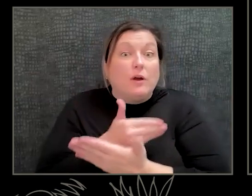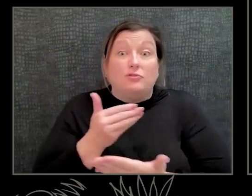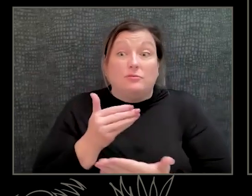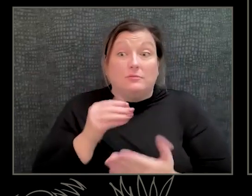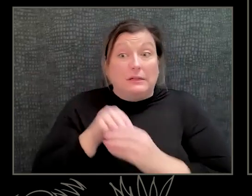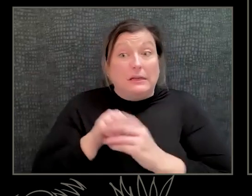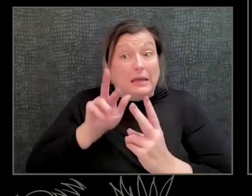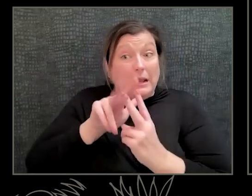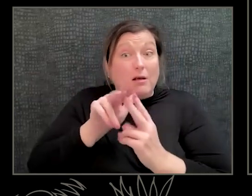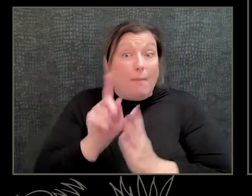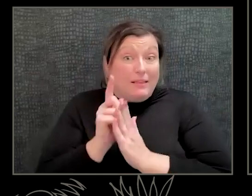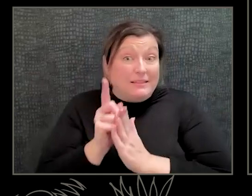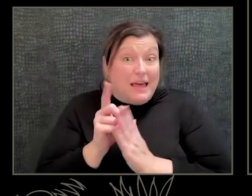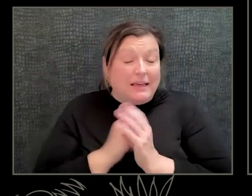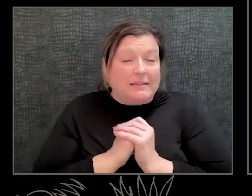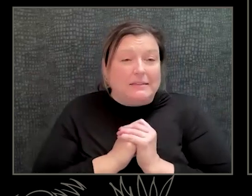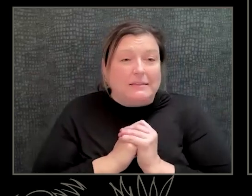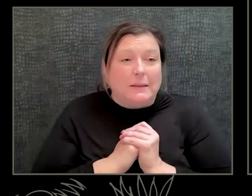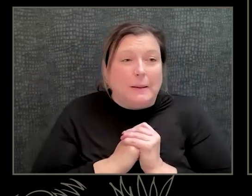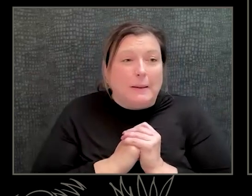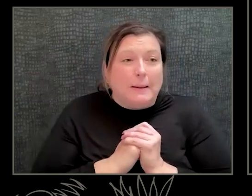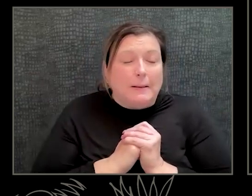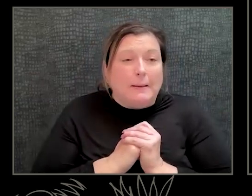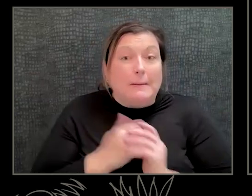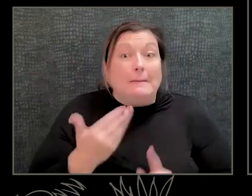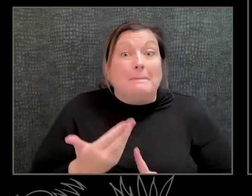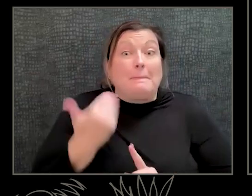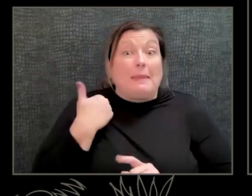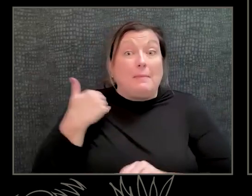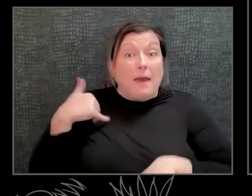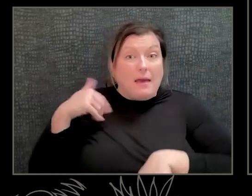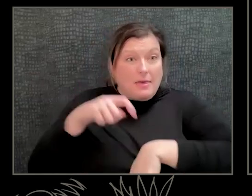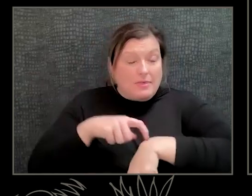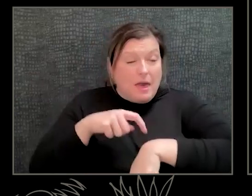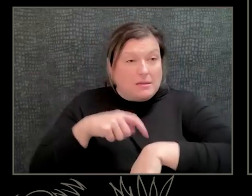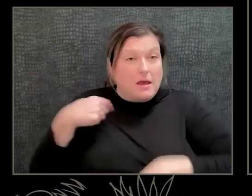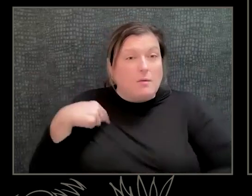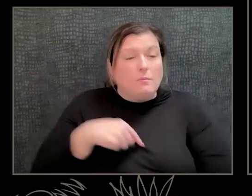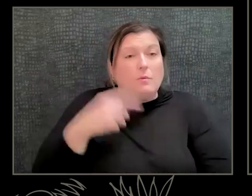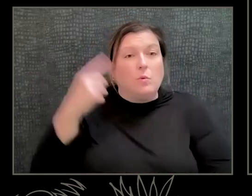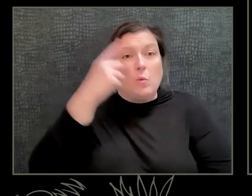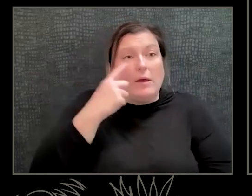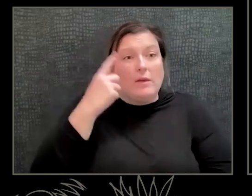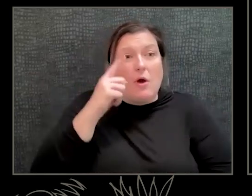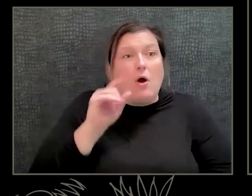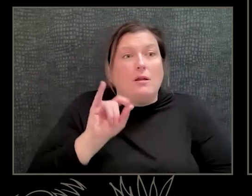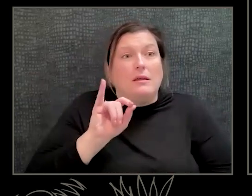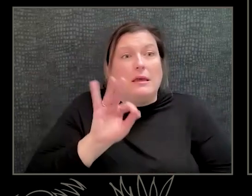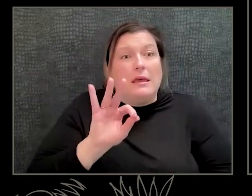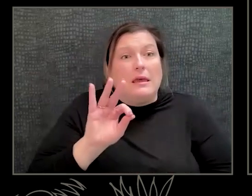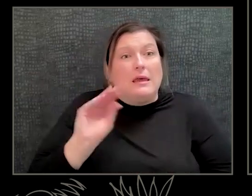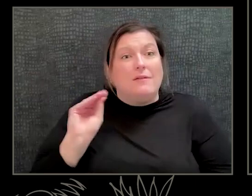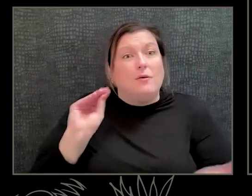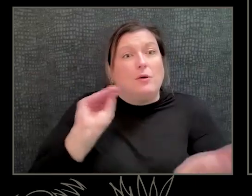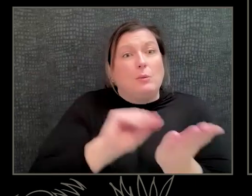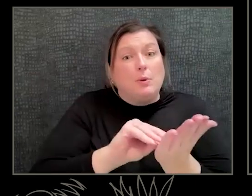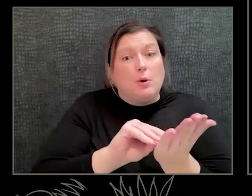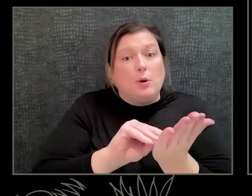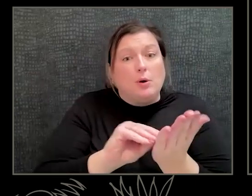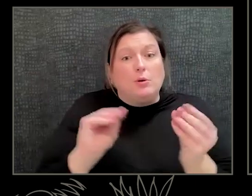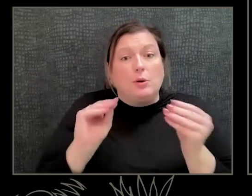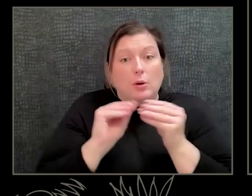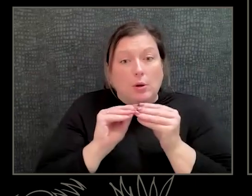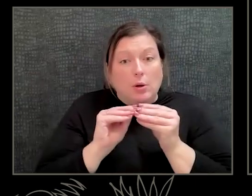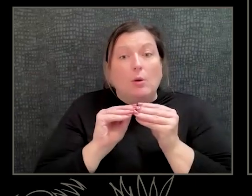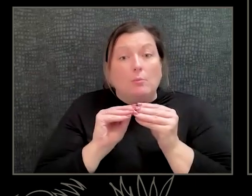seconds. And back then, we also thought that if we put more of Next.js